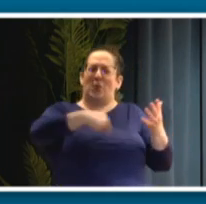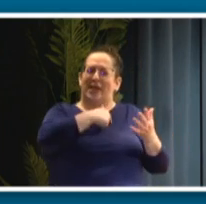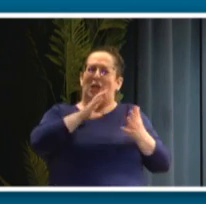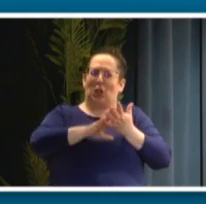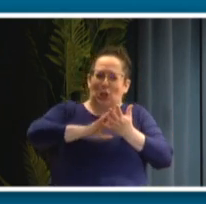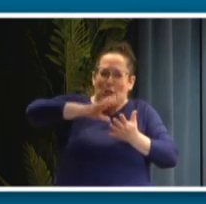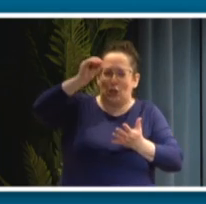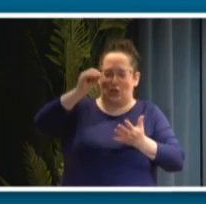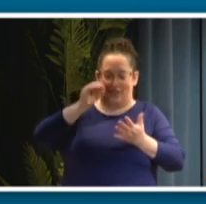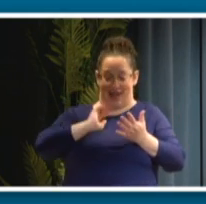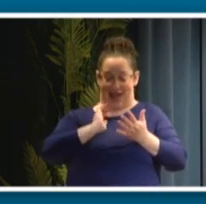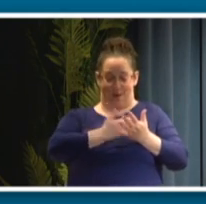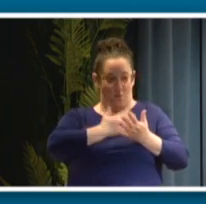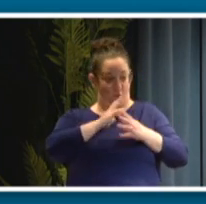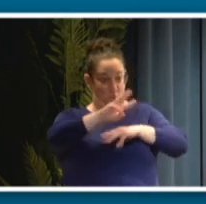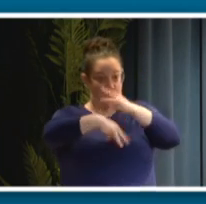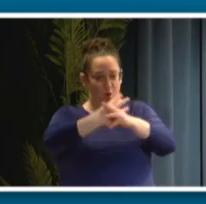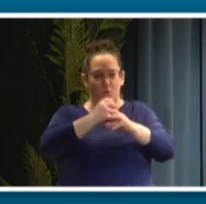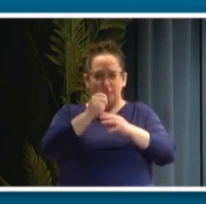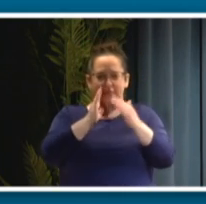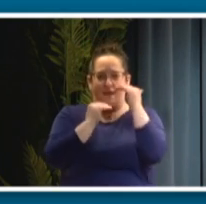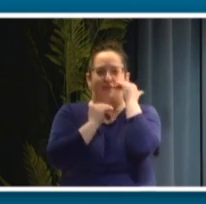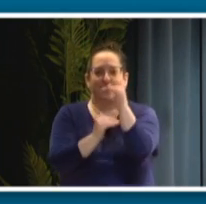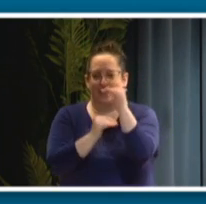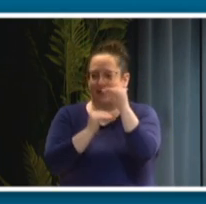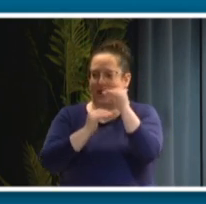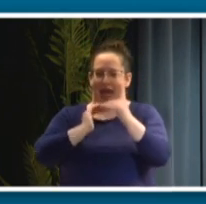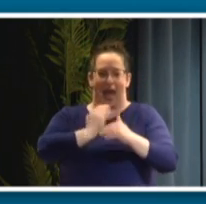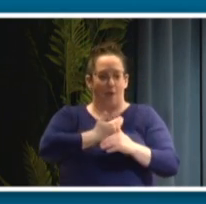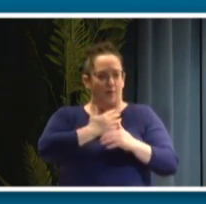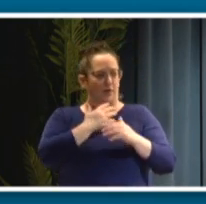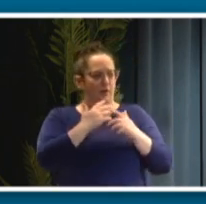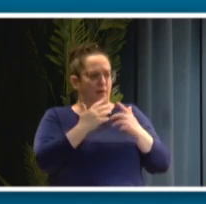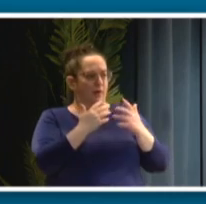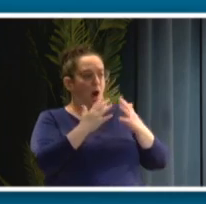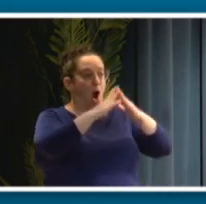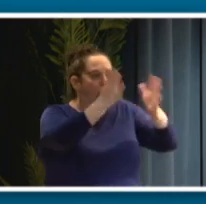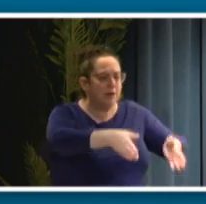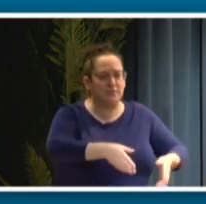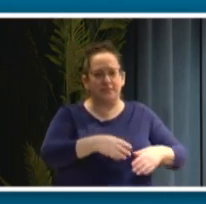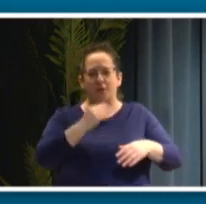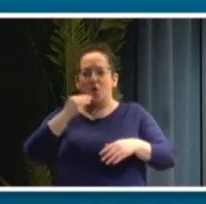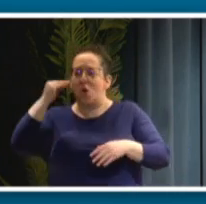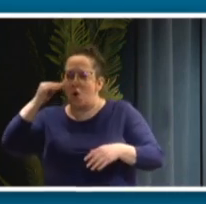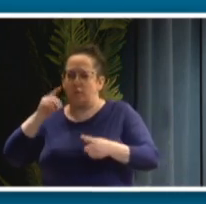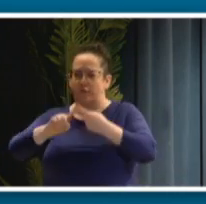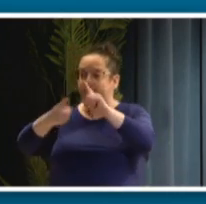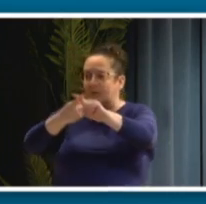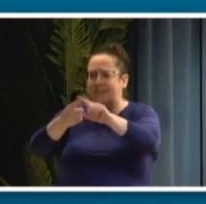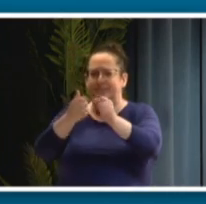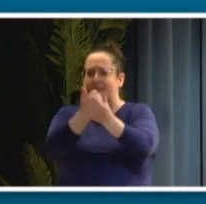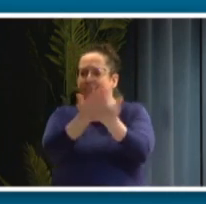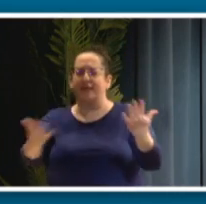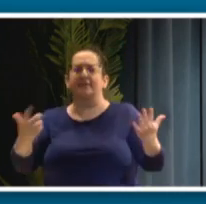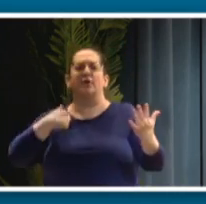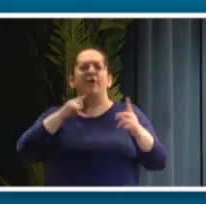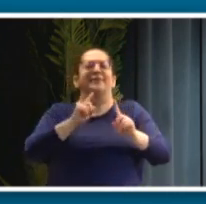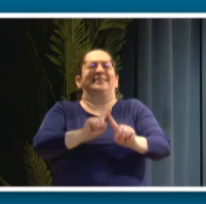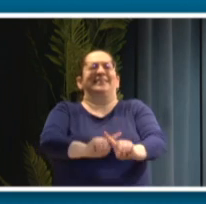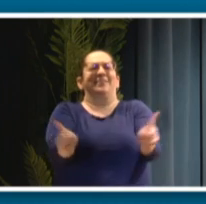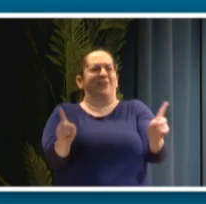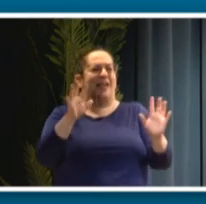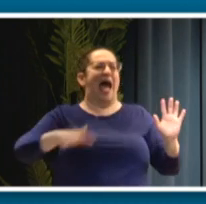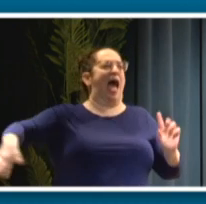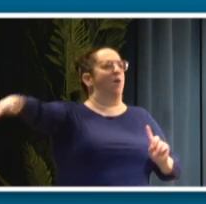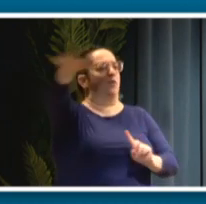neighborhoods, bigger than the block, bigger than the bus stop, bigger than our homeboy's house, bigger than grandma's table, right? That's what he taught us.